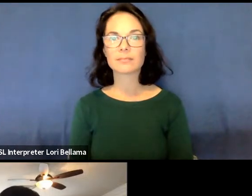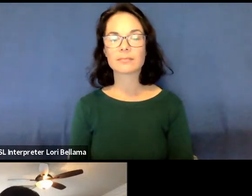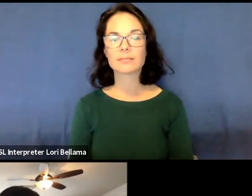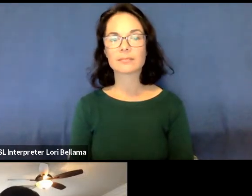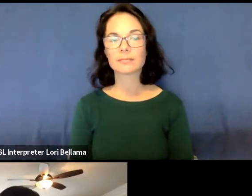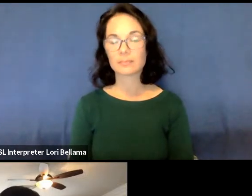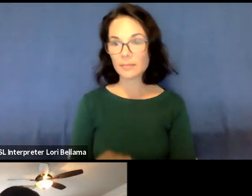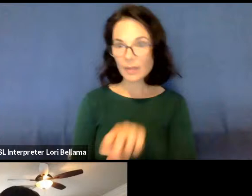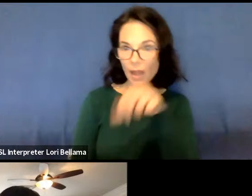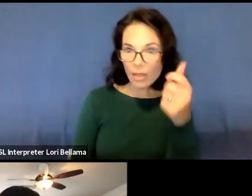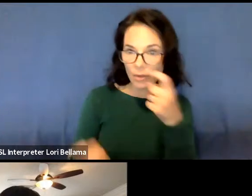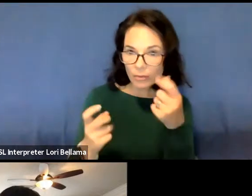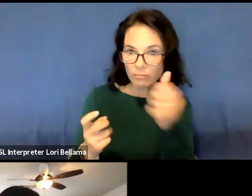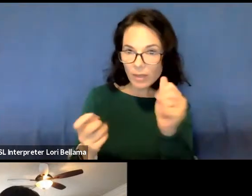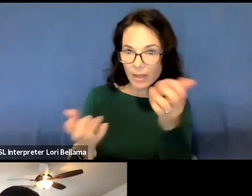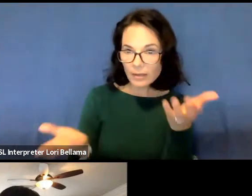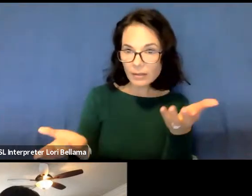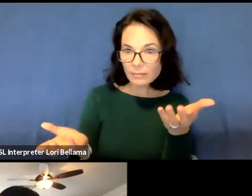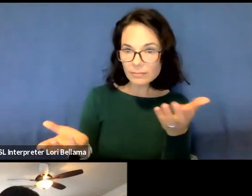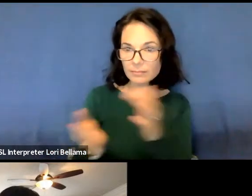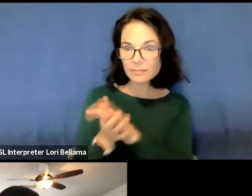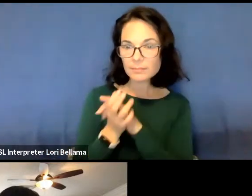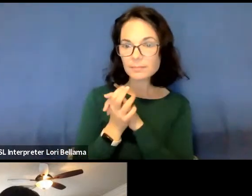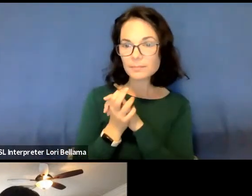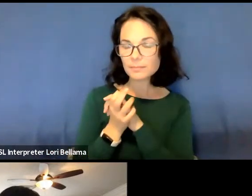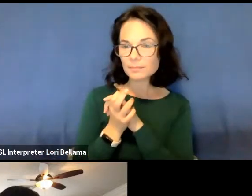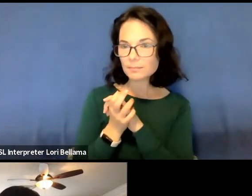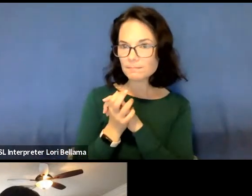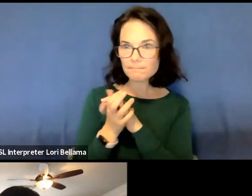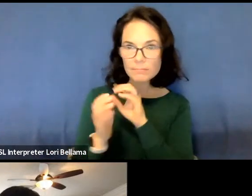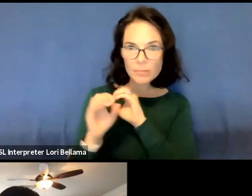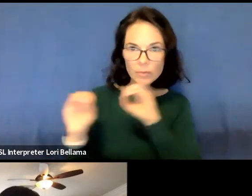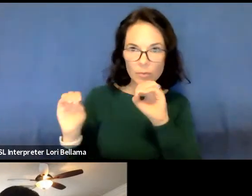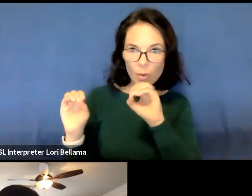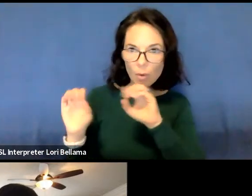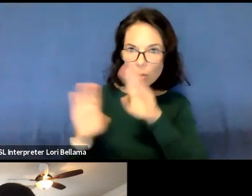Any other questions? I don't see any hands up.